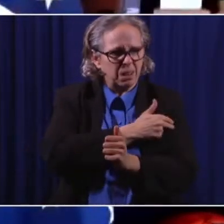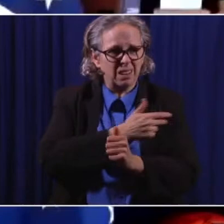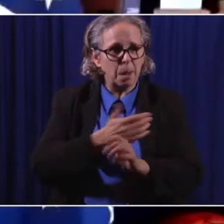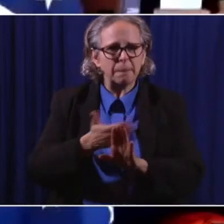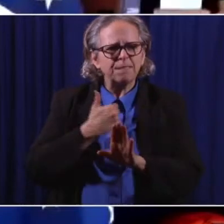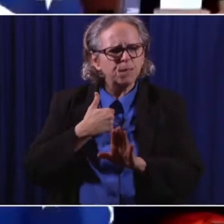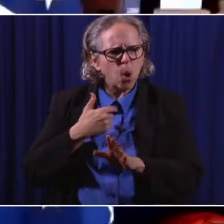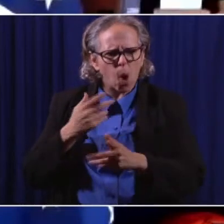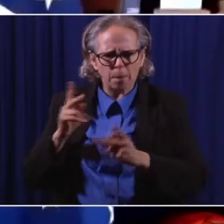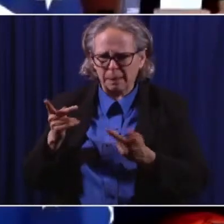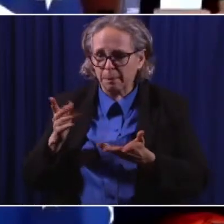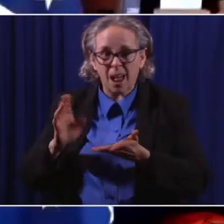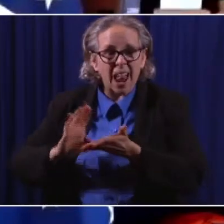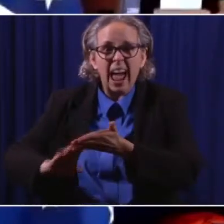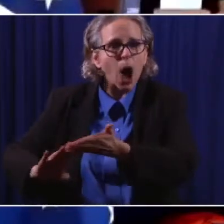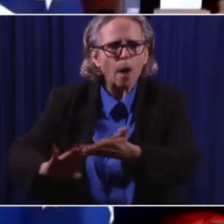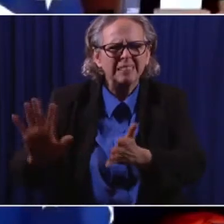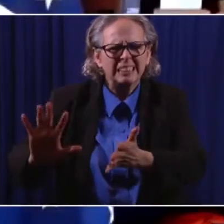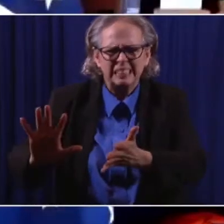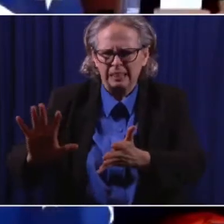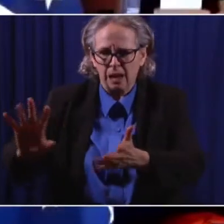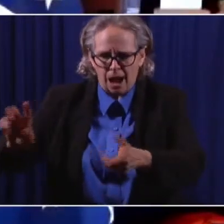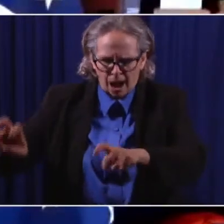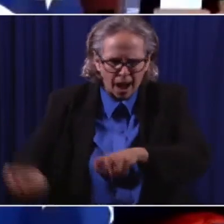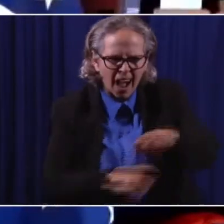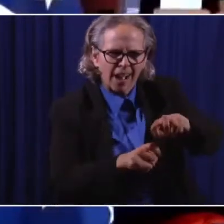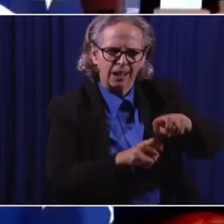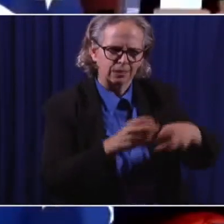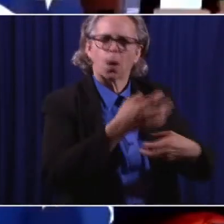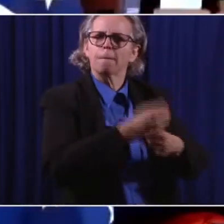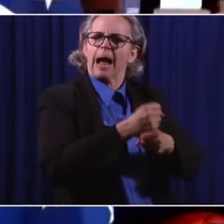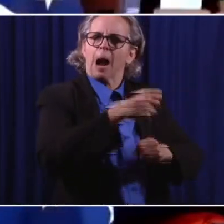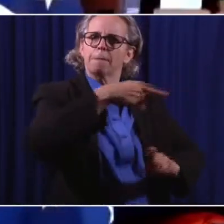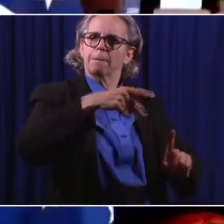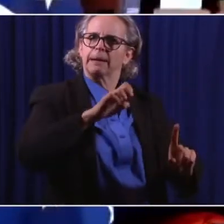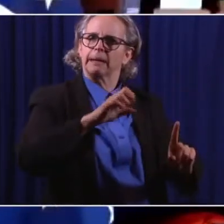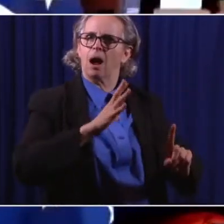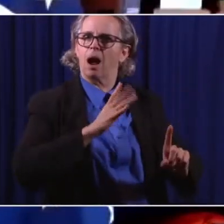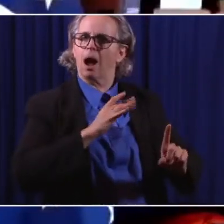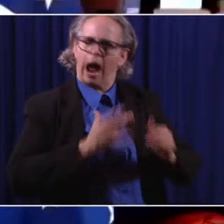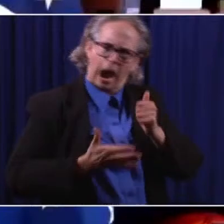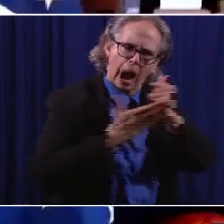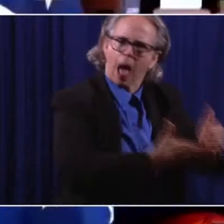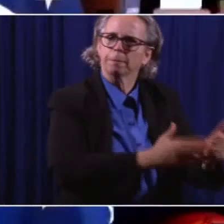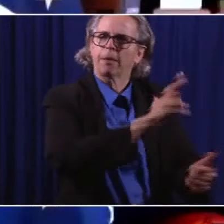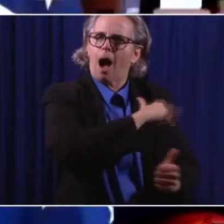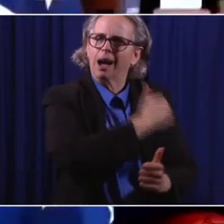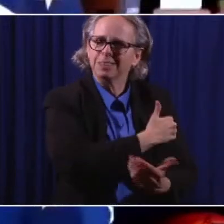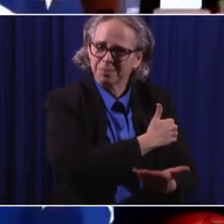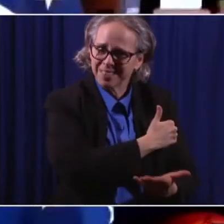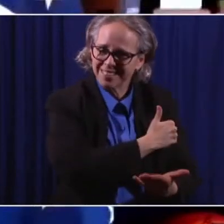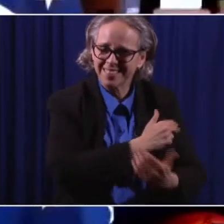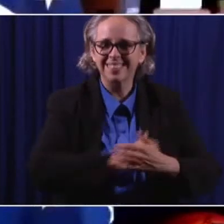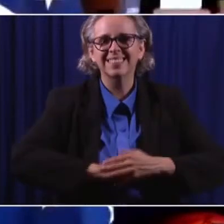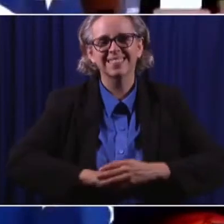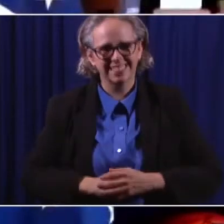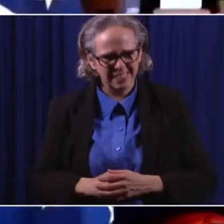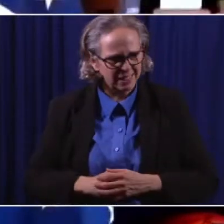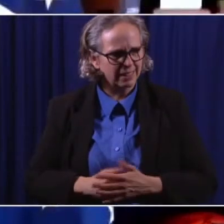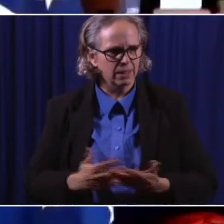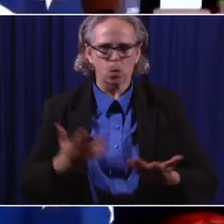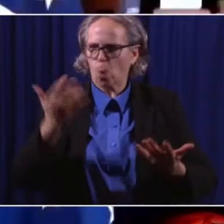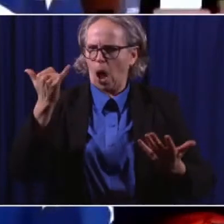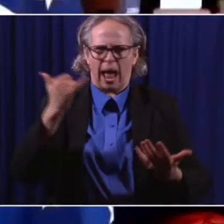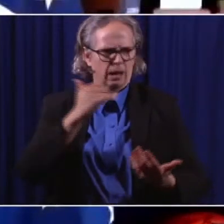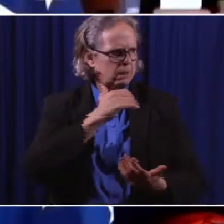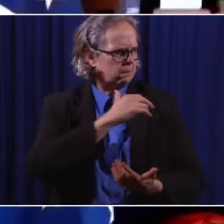come back and help and work overtime to help supply the PPE. And this is one example